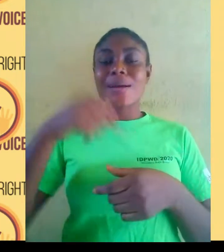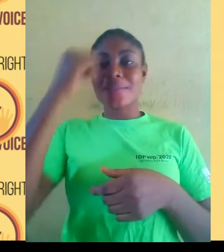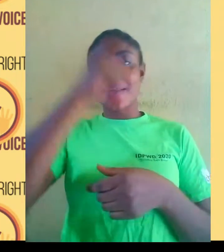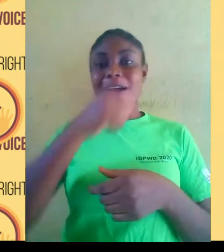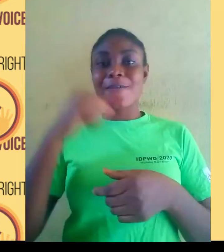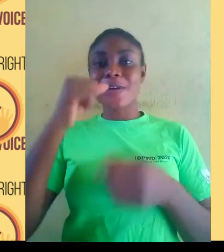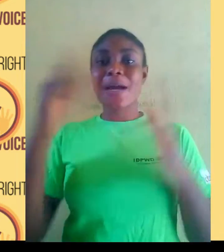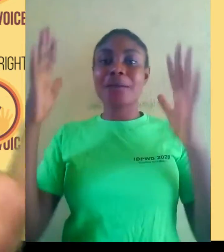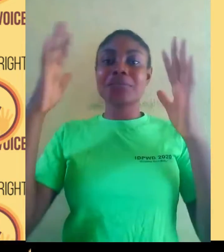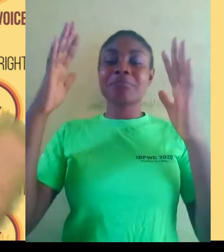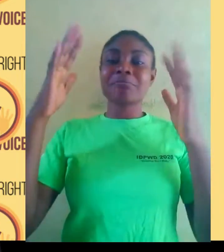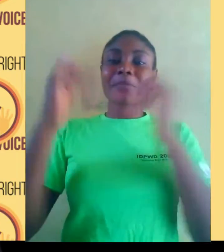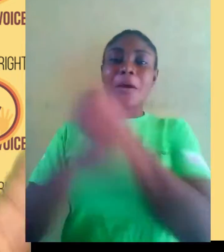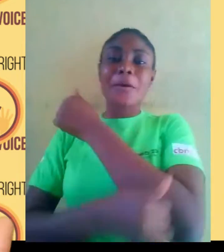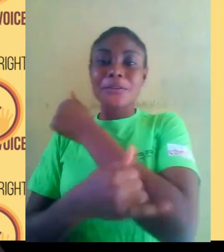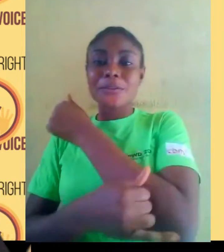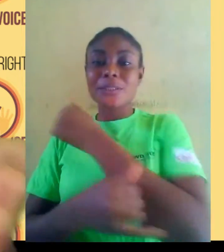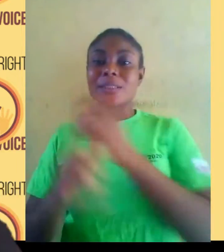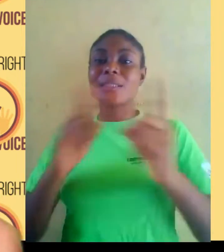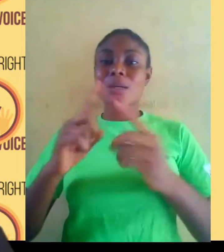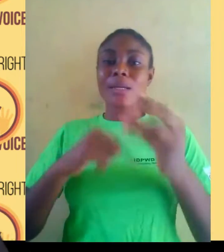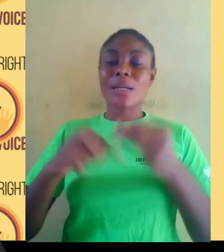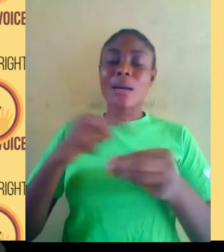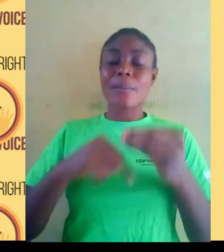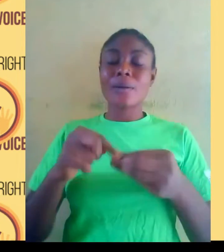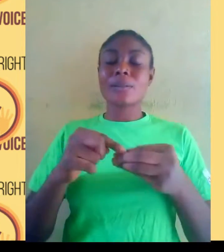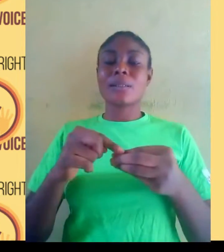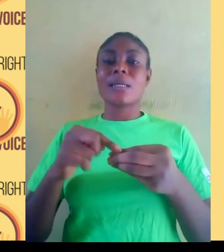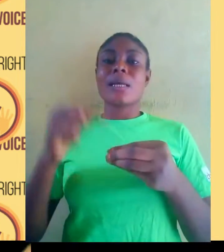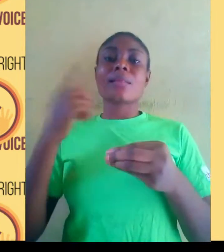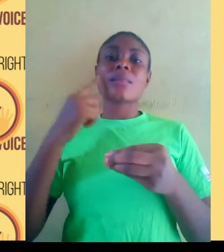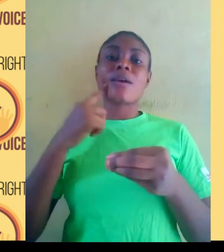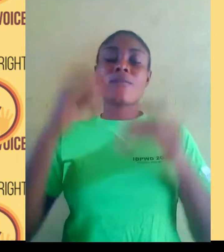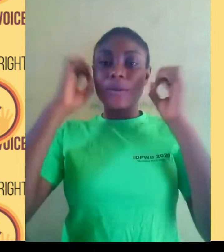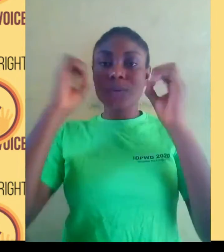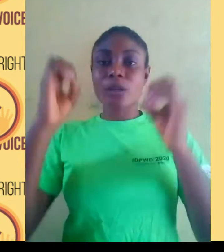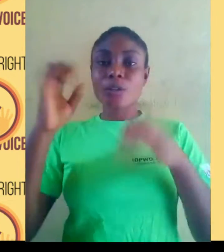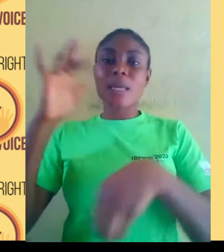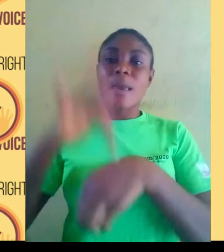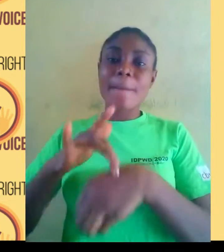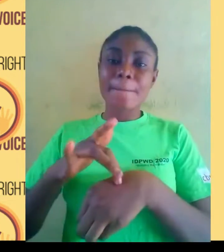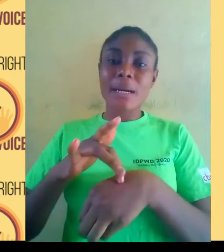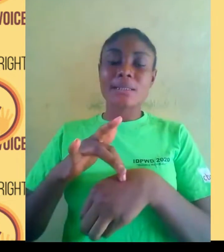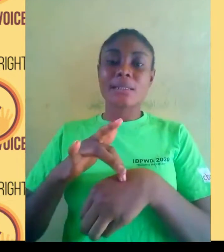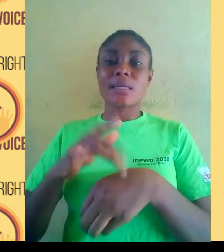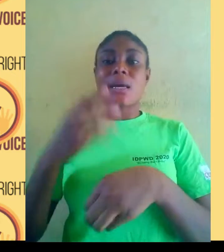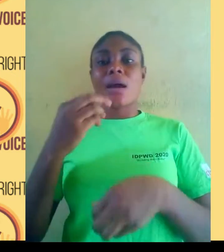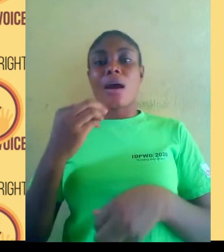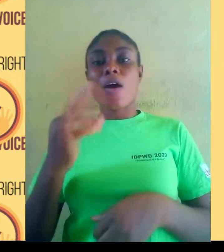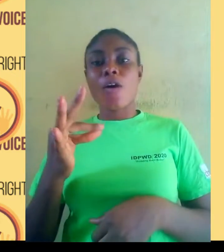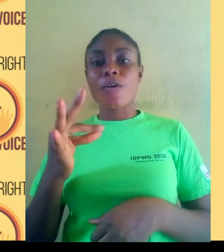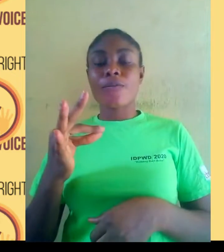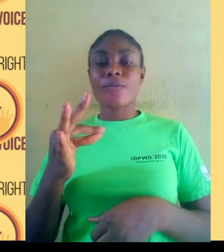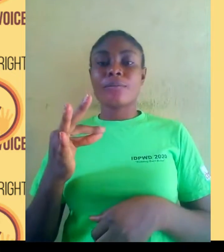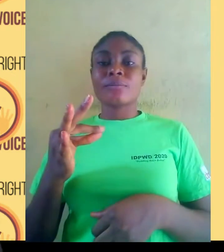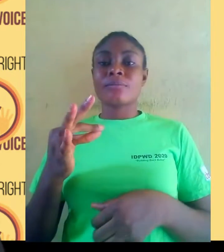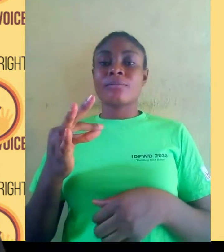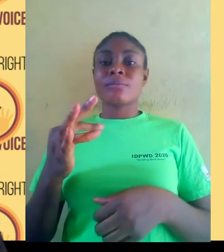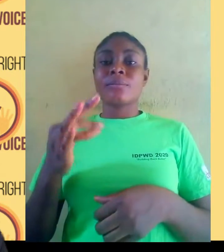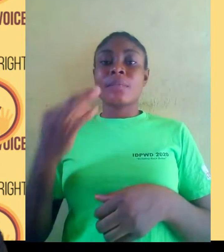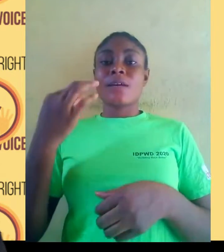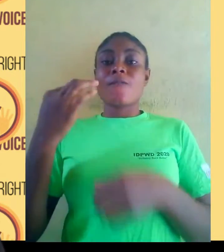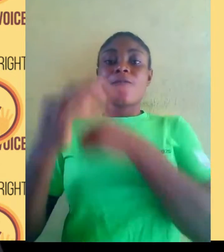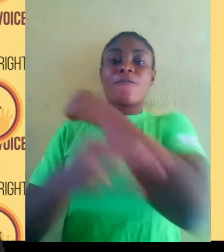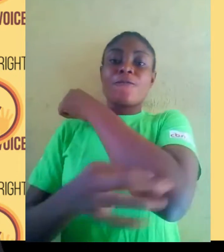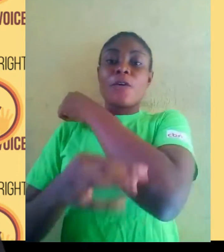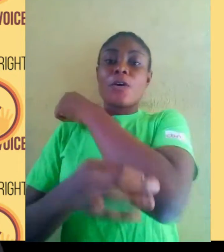countries talking about deaf education, the impact vis-a-vis the impact of